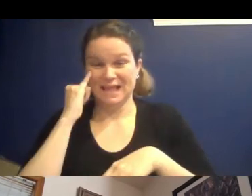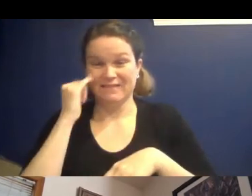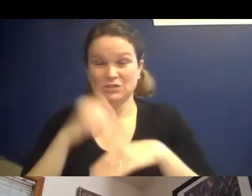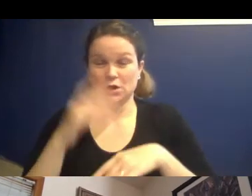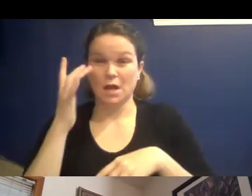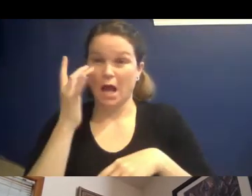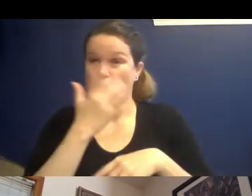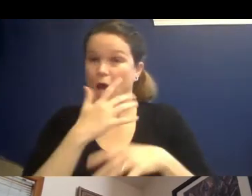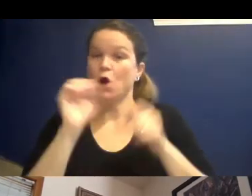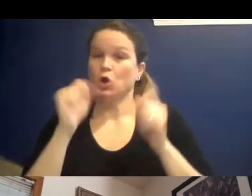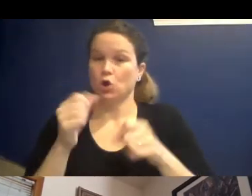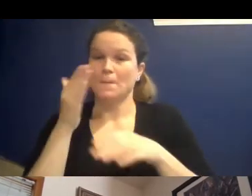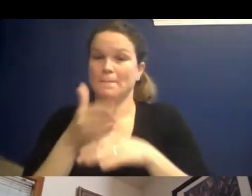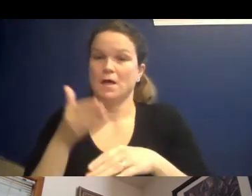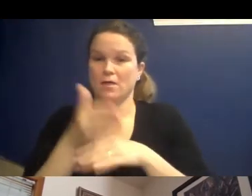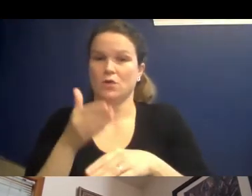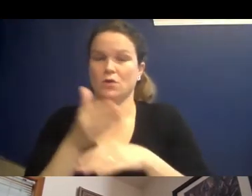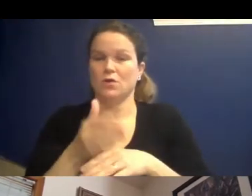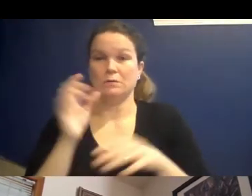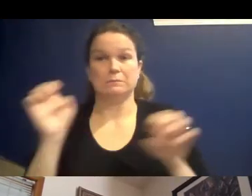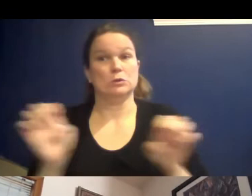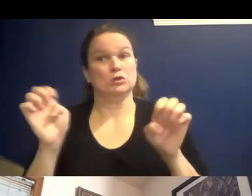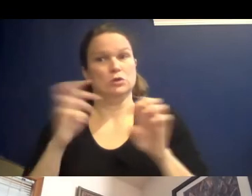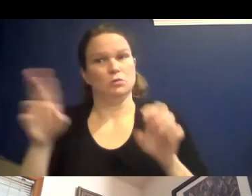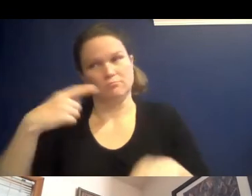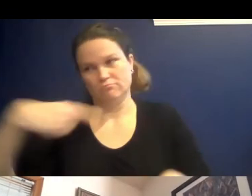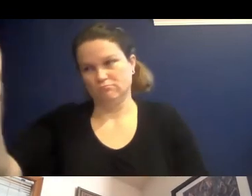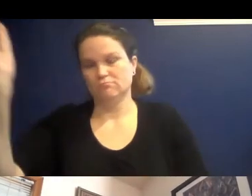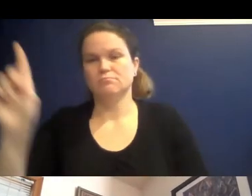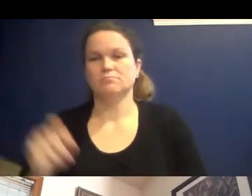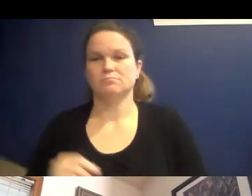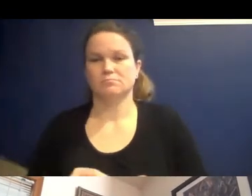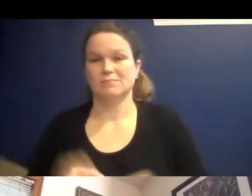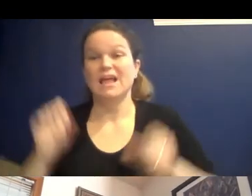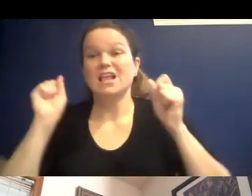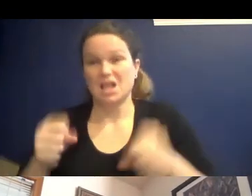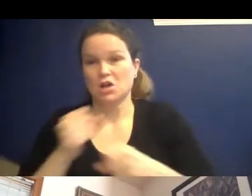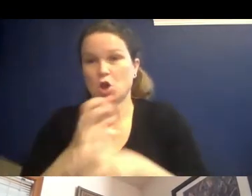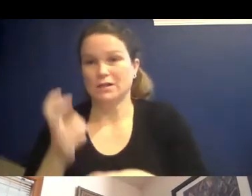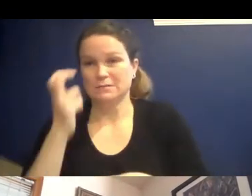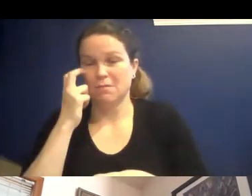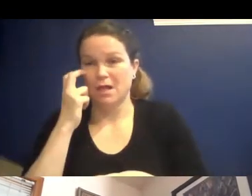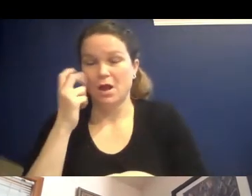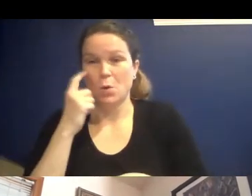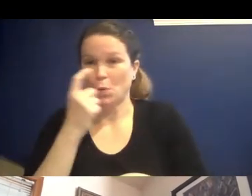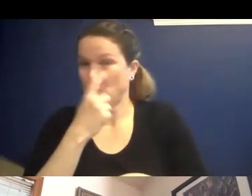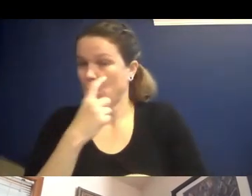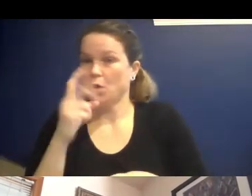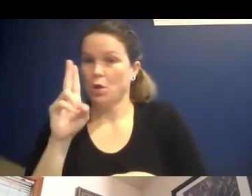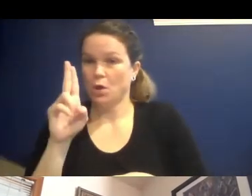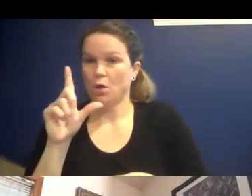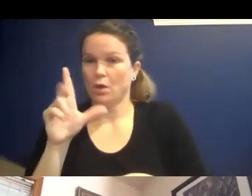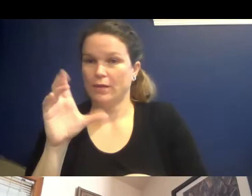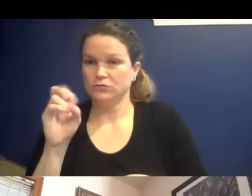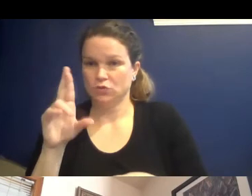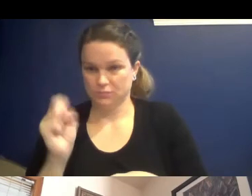it'd be very irritating, and you would need to go to the emergency care because it can cause corneal ulcers. Also, you